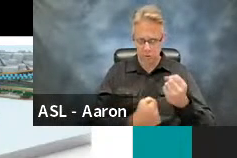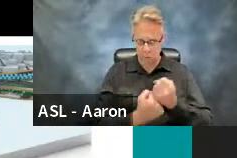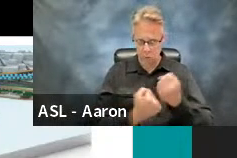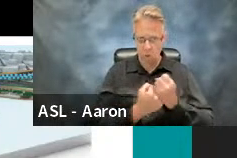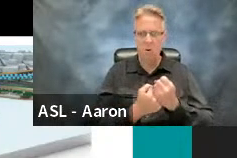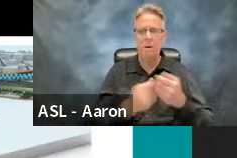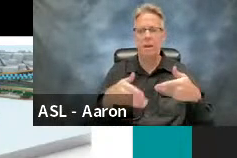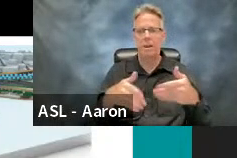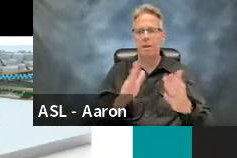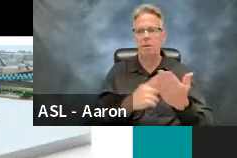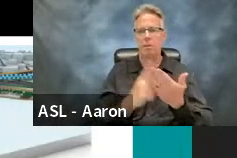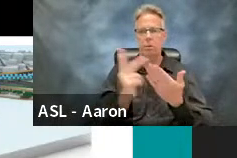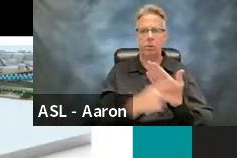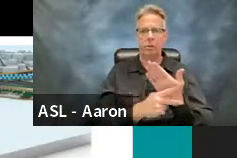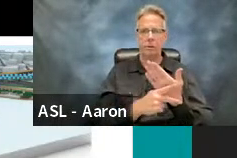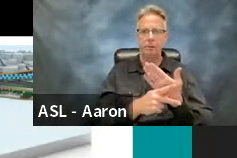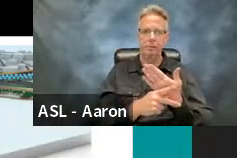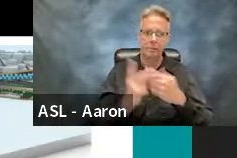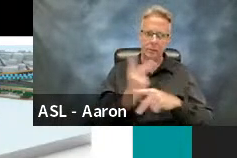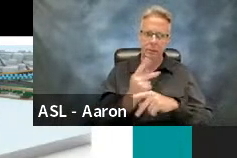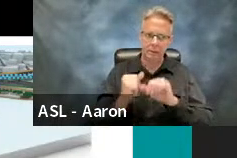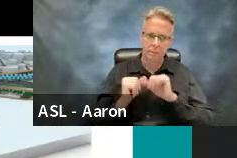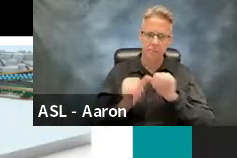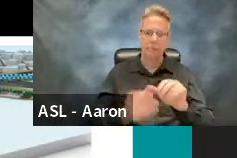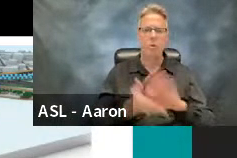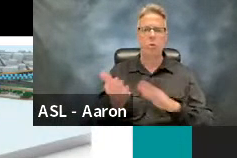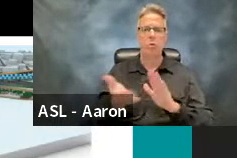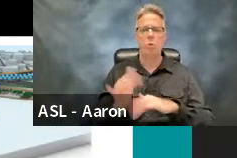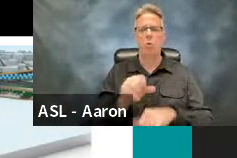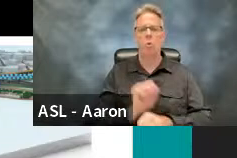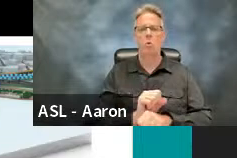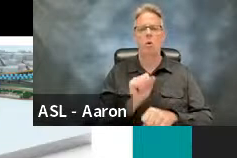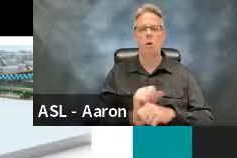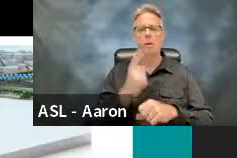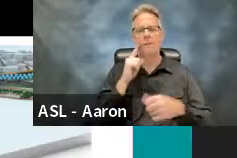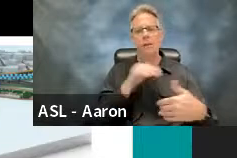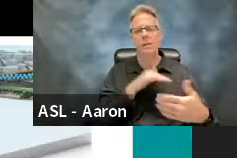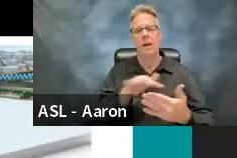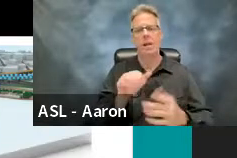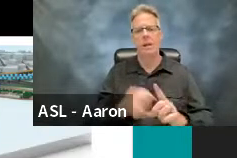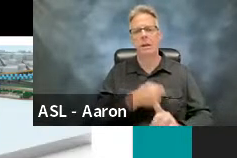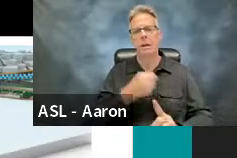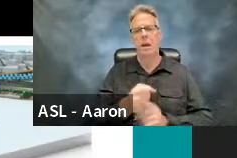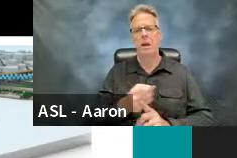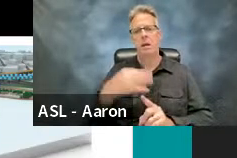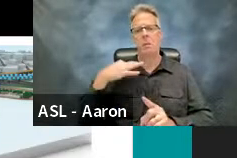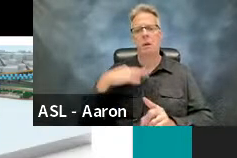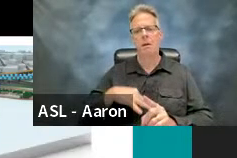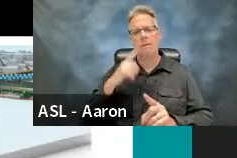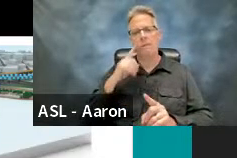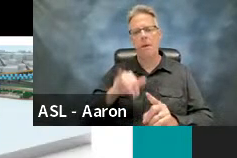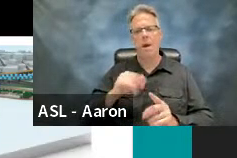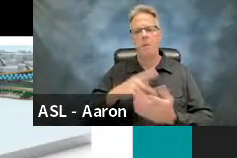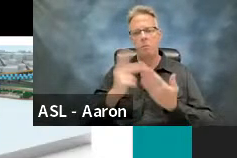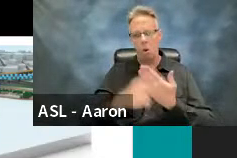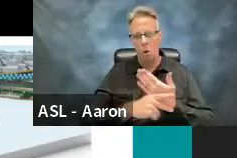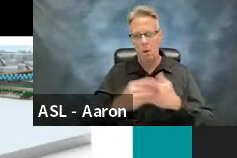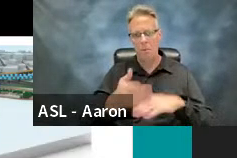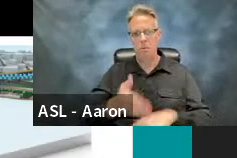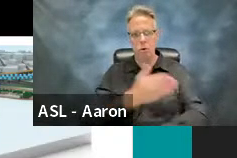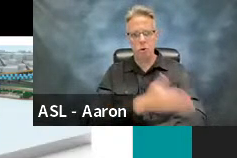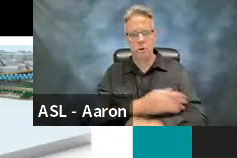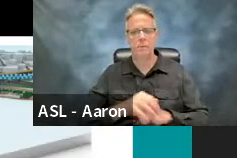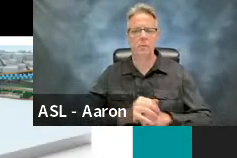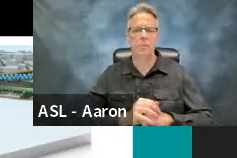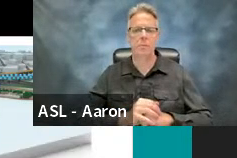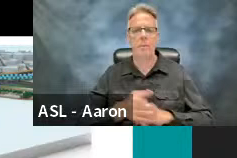program to continue to do the work necessary to study the impacts and benefits of the program's improvements, and then further